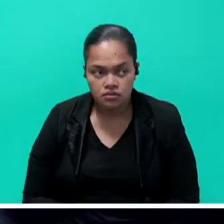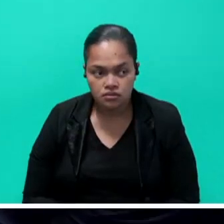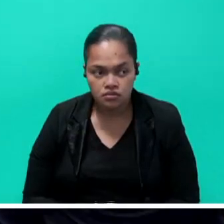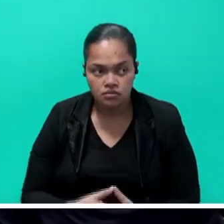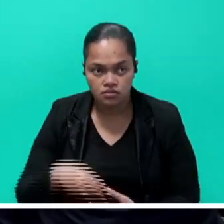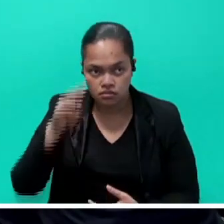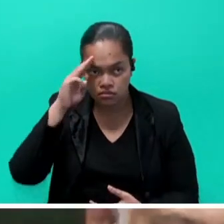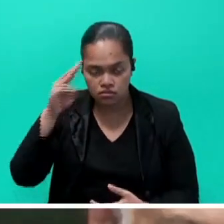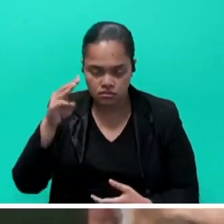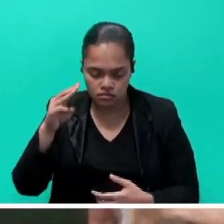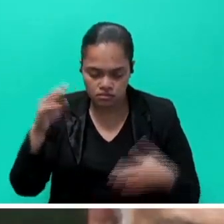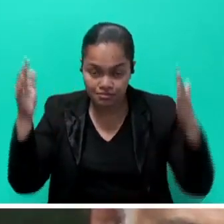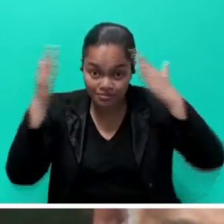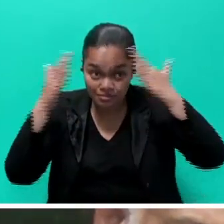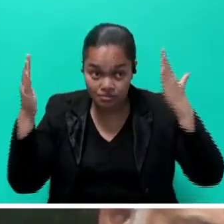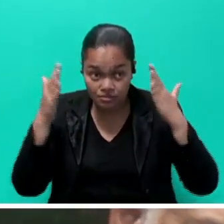Mr. Speaker, sir,